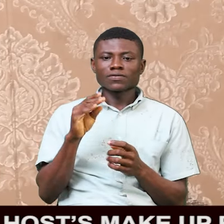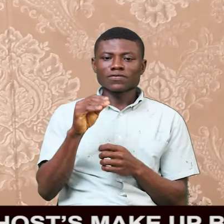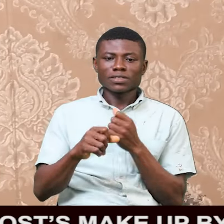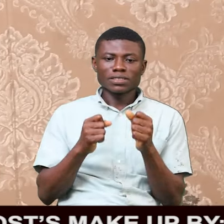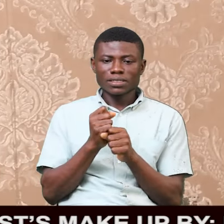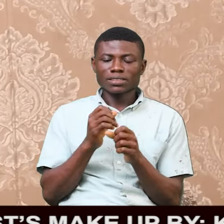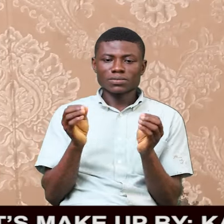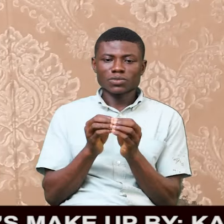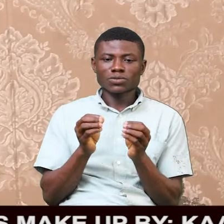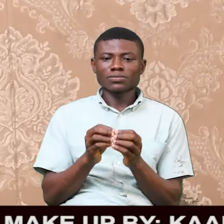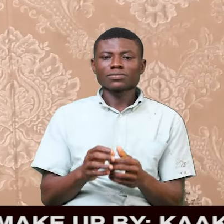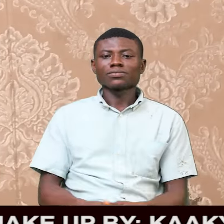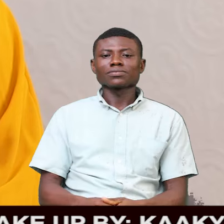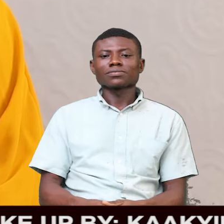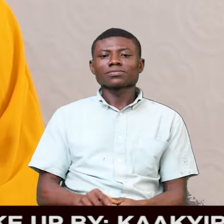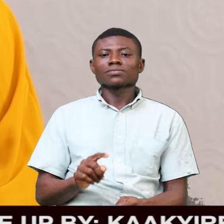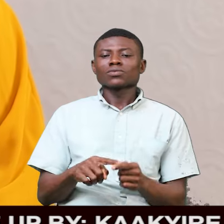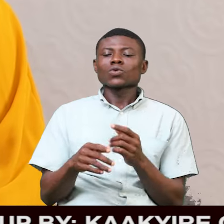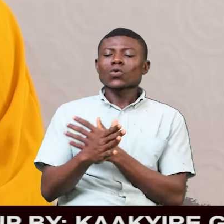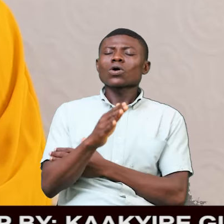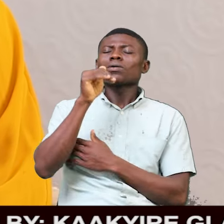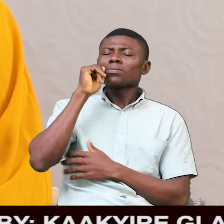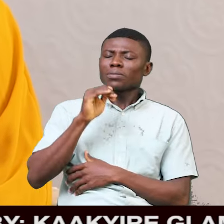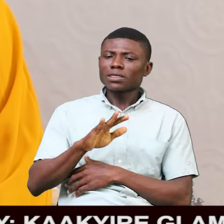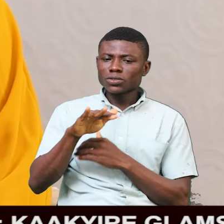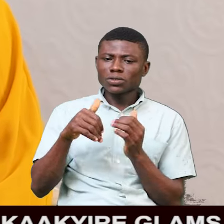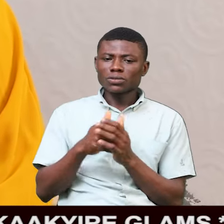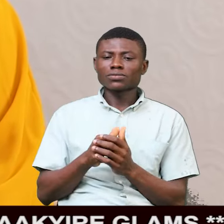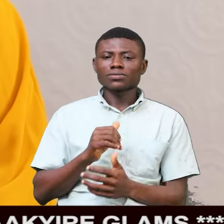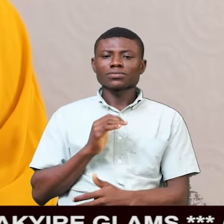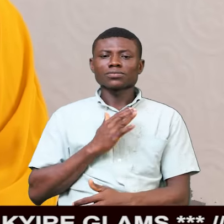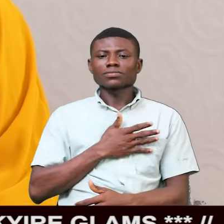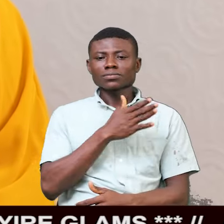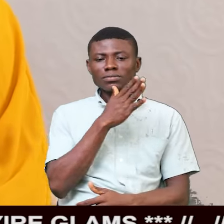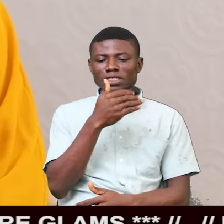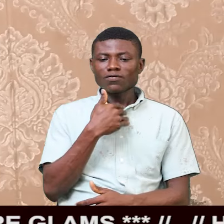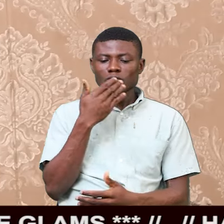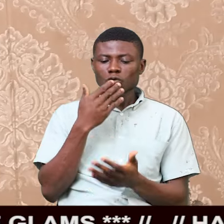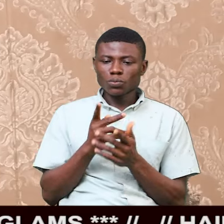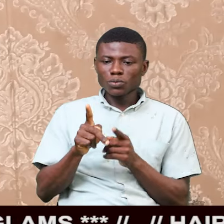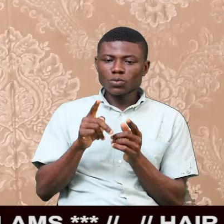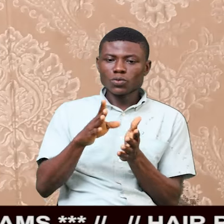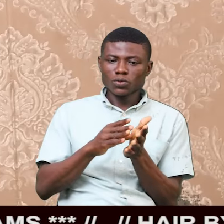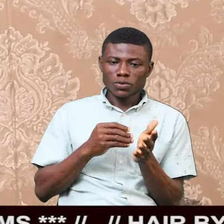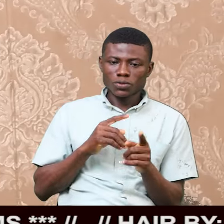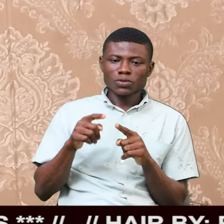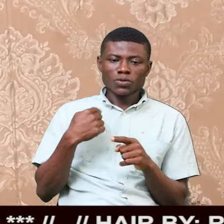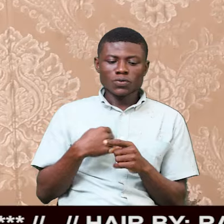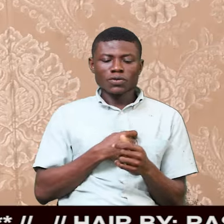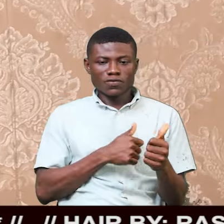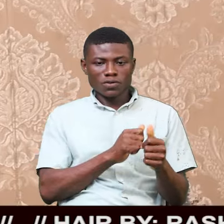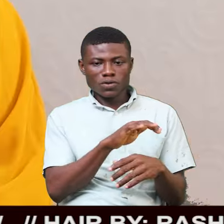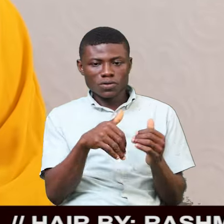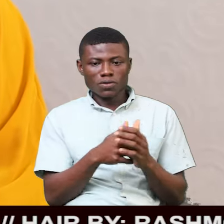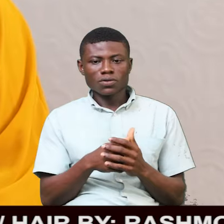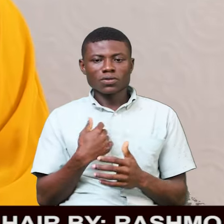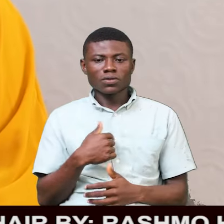years plus. Nyame hira wo mo. At least we were good role models. It's yes so ye